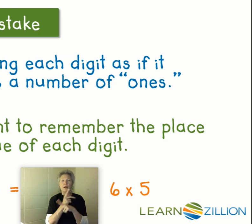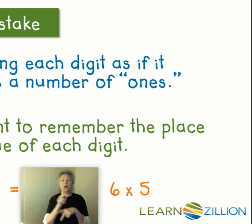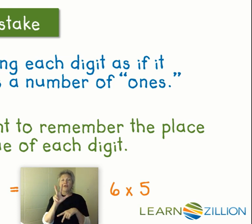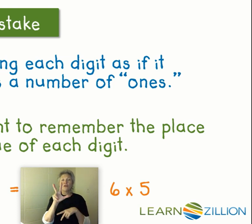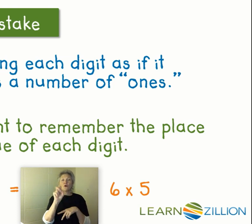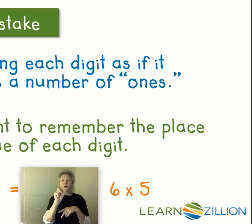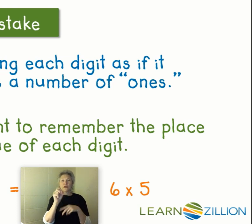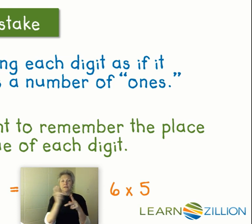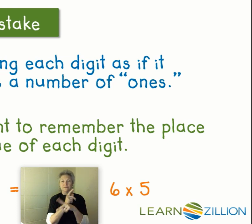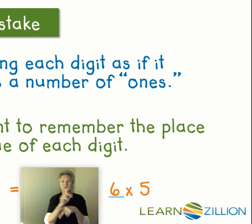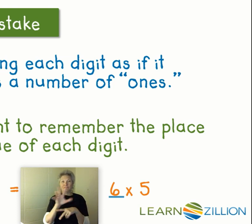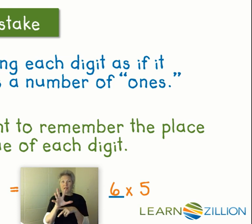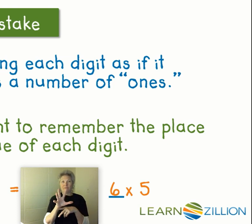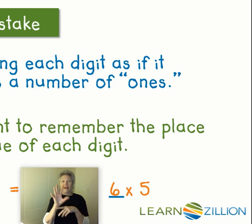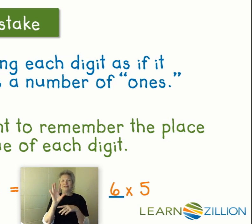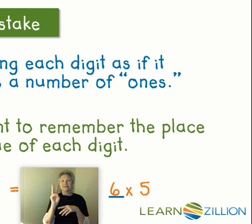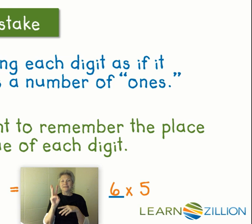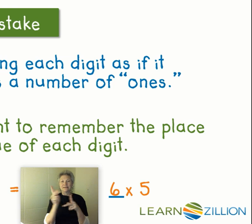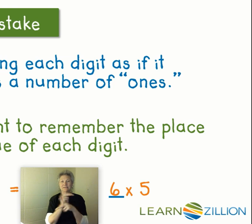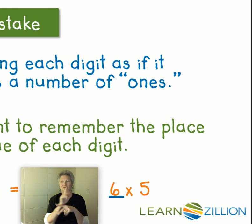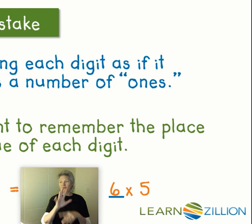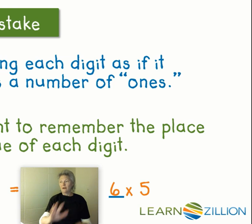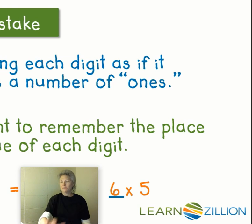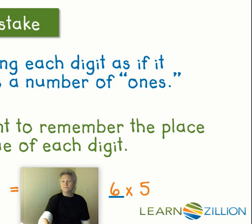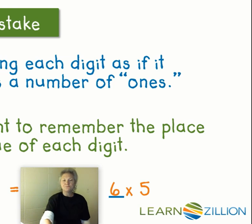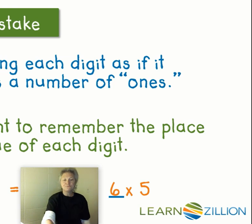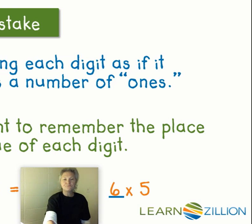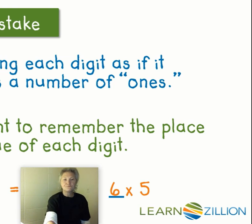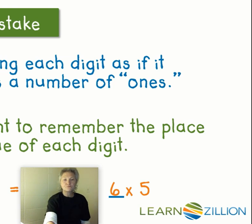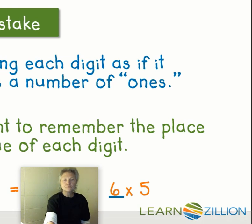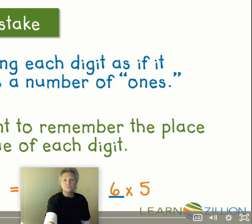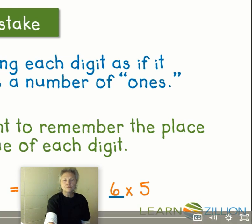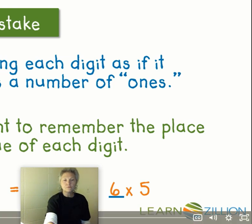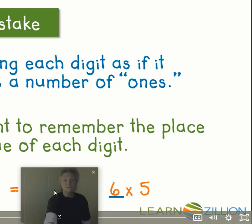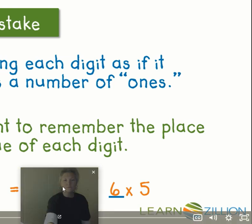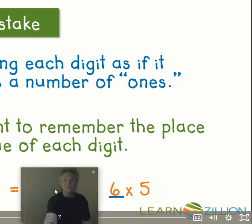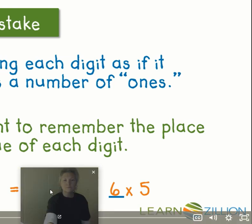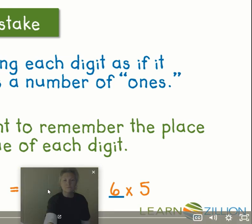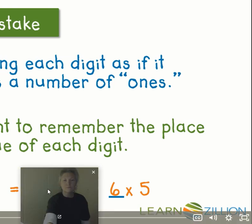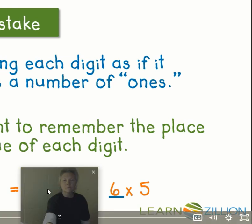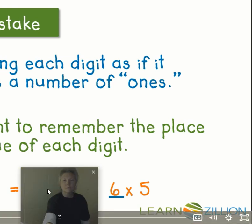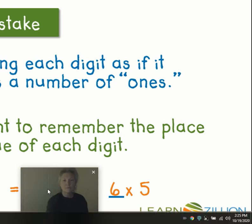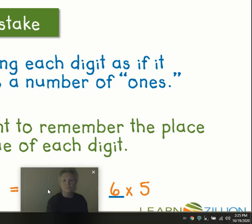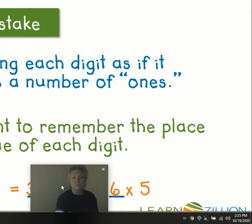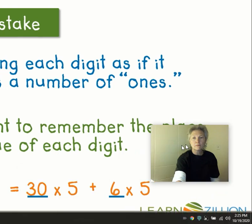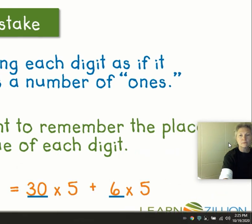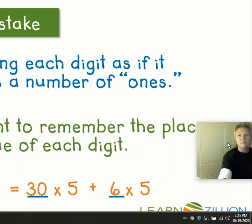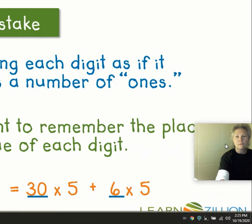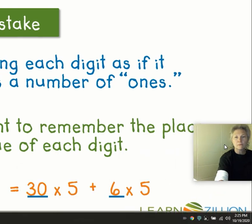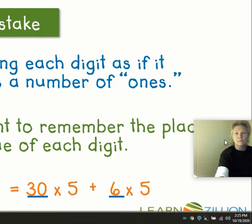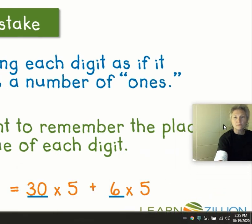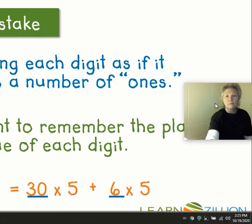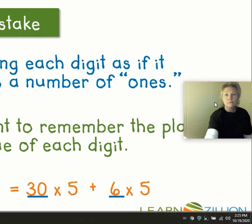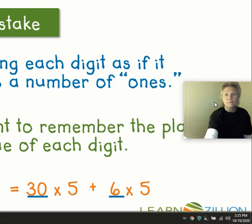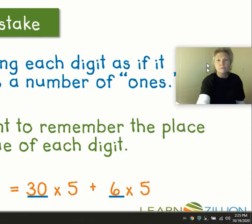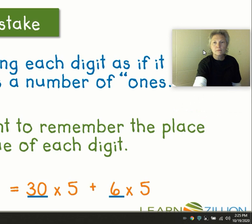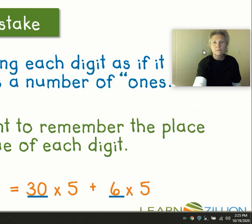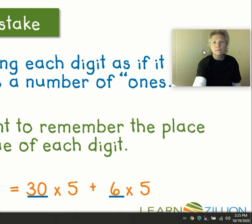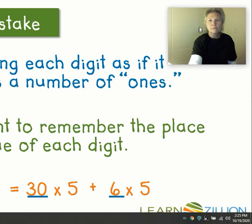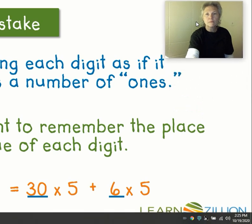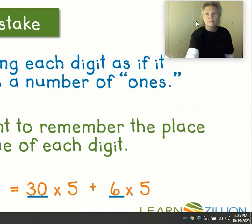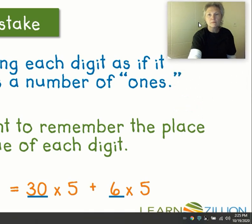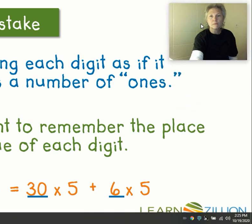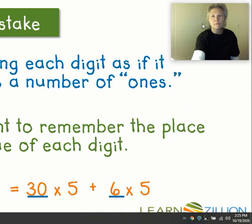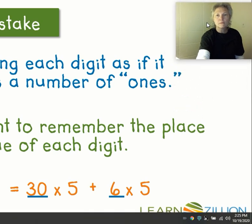30 times 5 and 6 times 5. The 3 has a value of 30, not just 3.